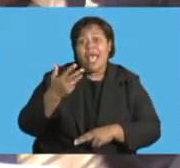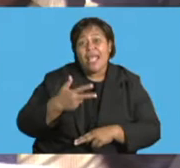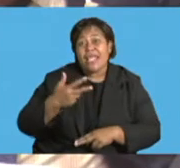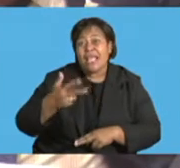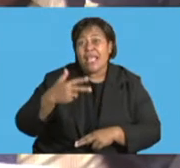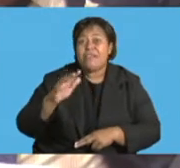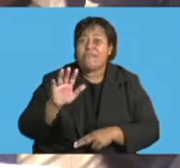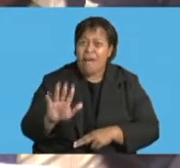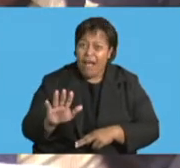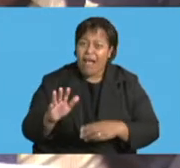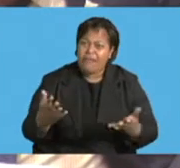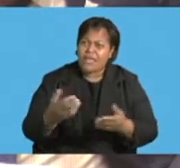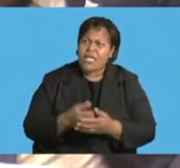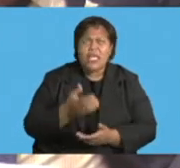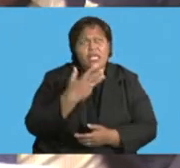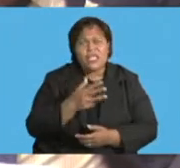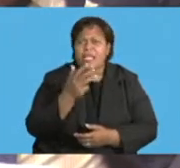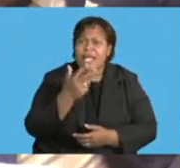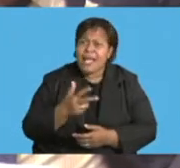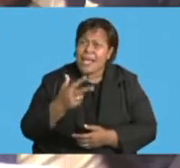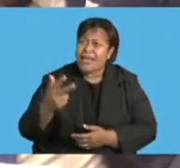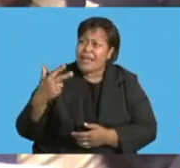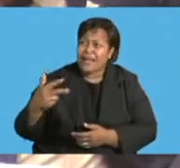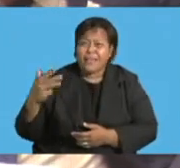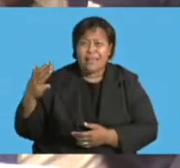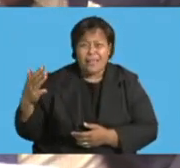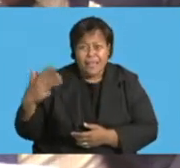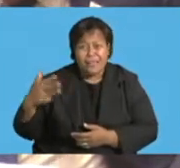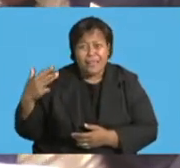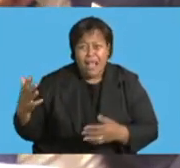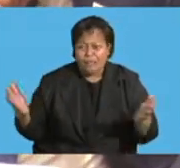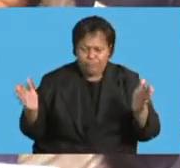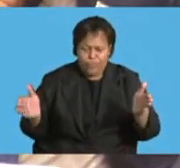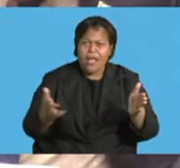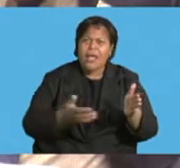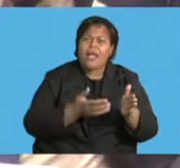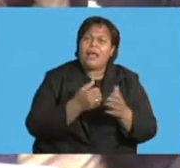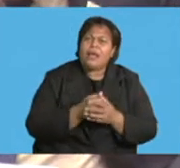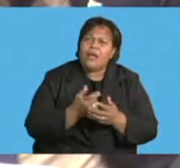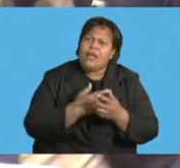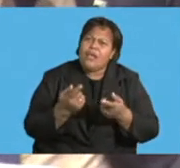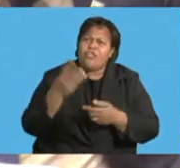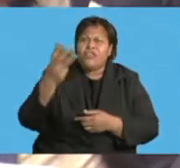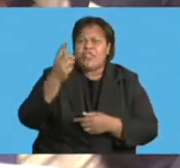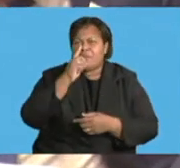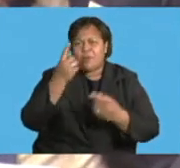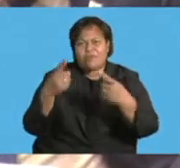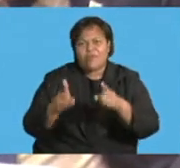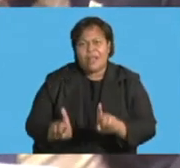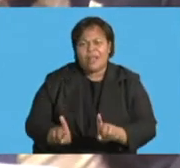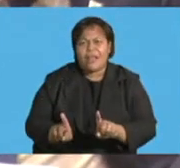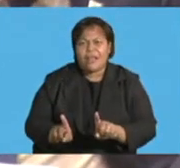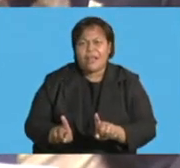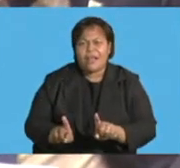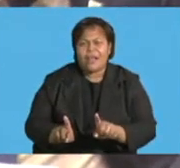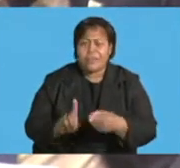largest was in 1998, 1999, where we had 13,000 Fijians, and we lost about 13 people. The other big epidemic